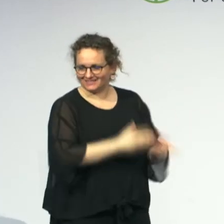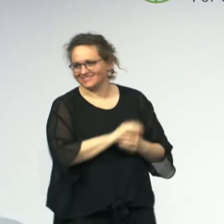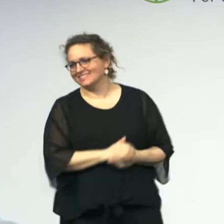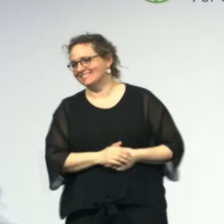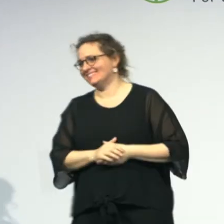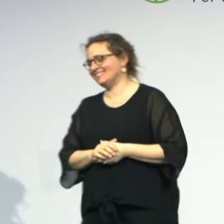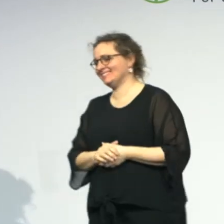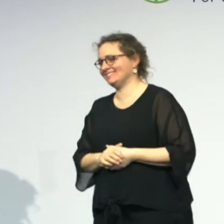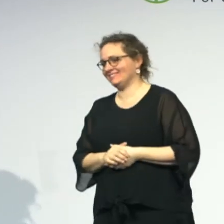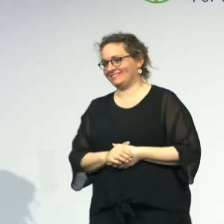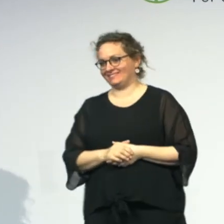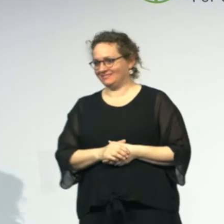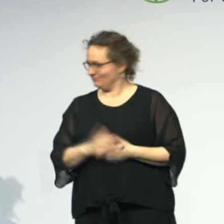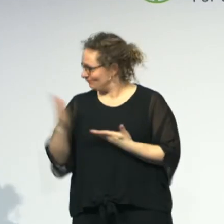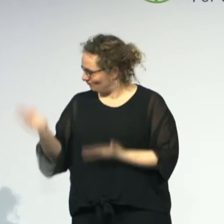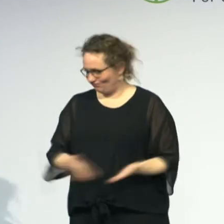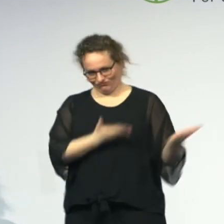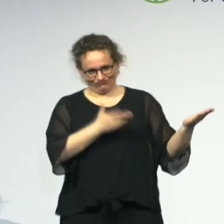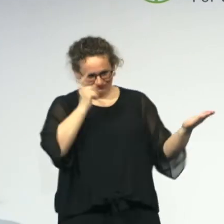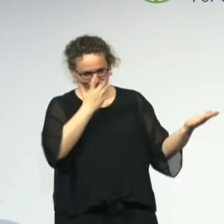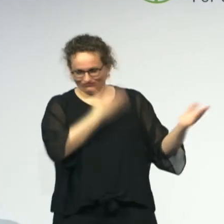The floor is yours.